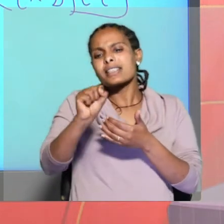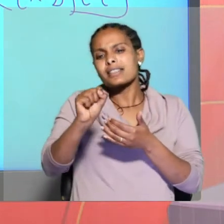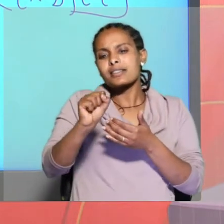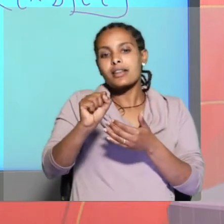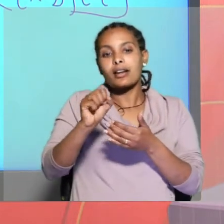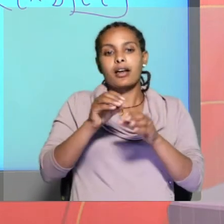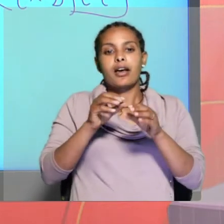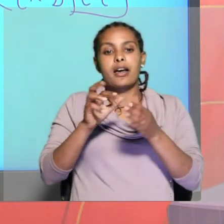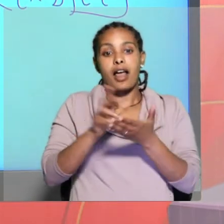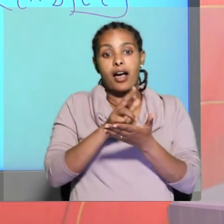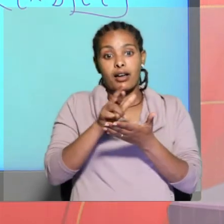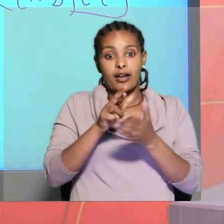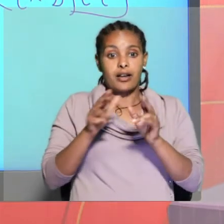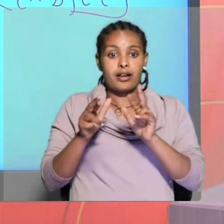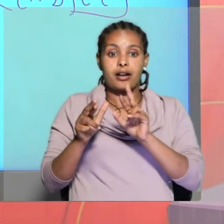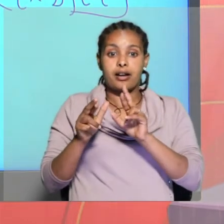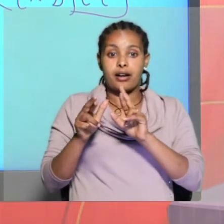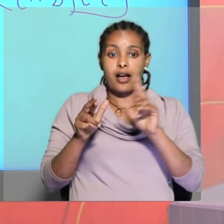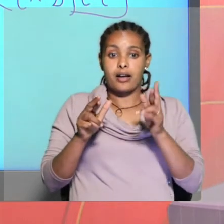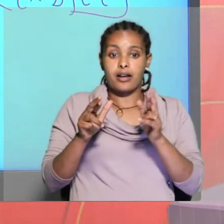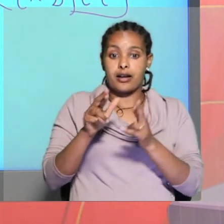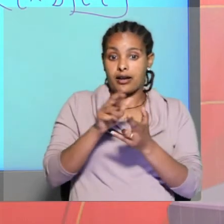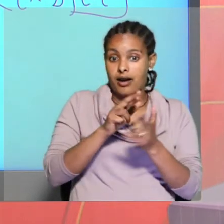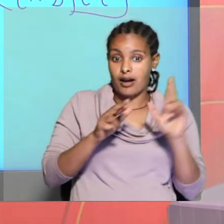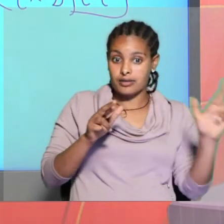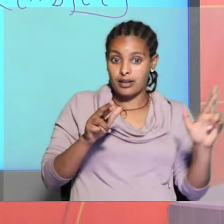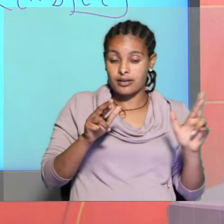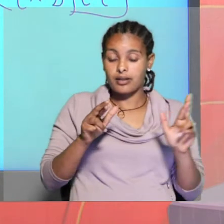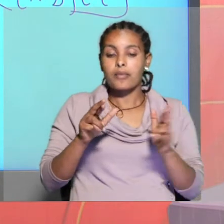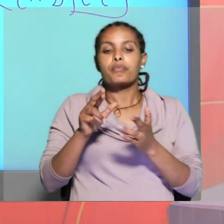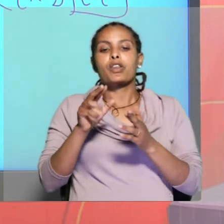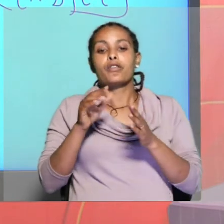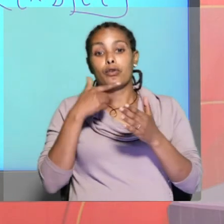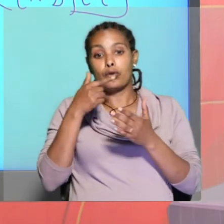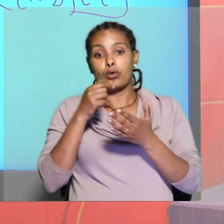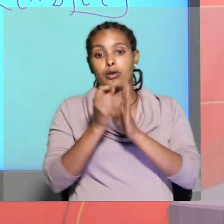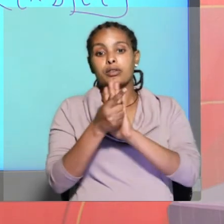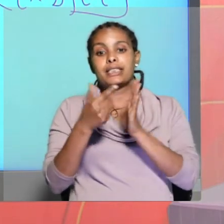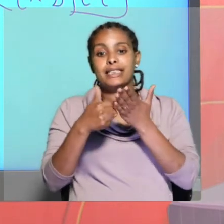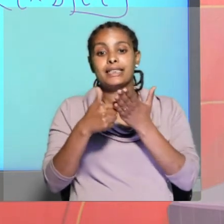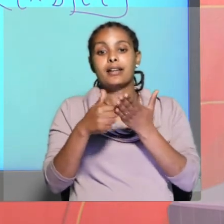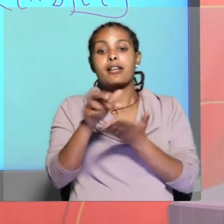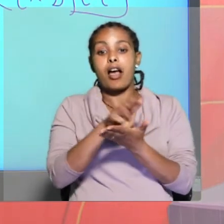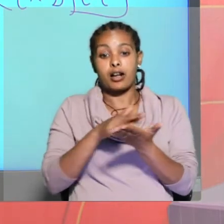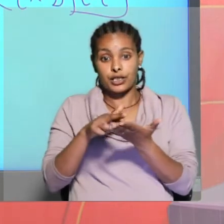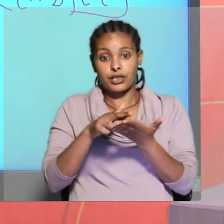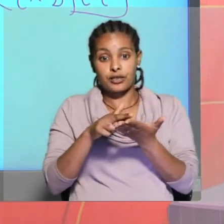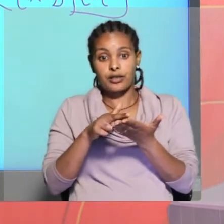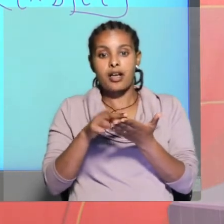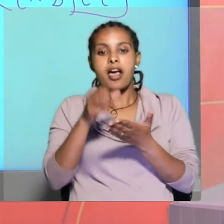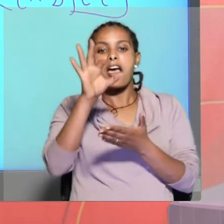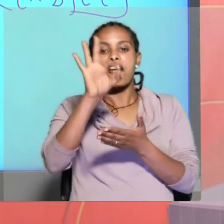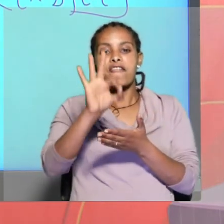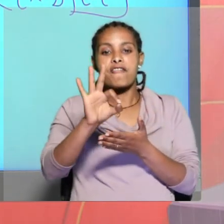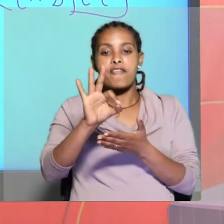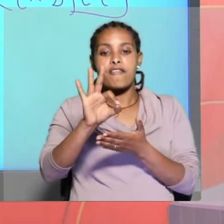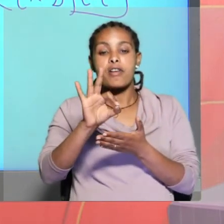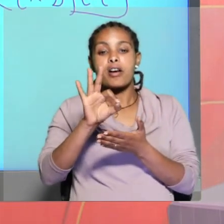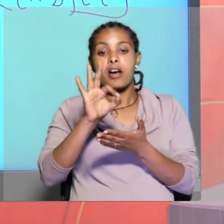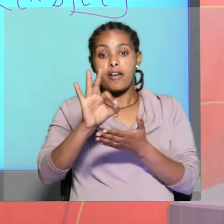reactant in the other elementary reaction. If you look at this reaction, F